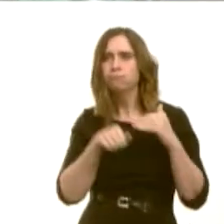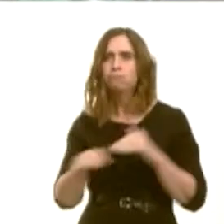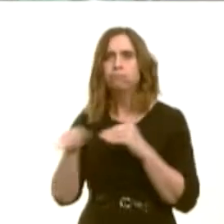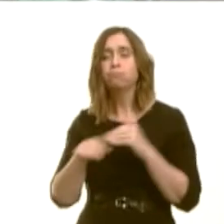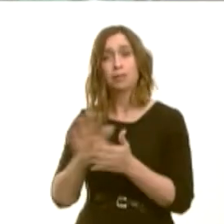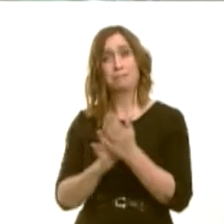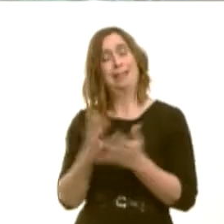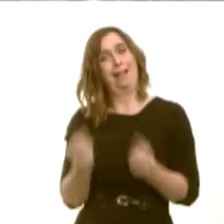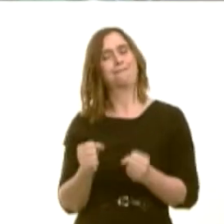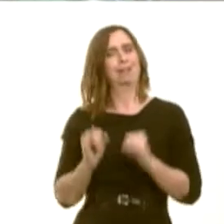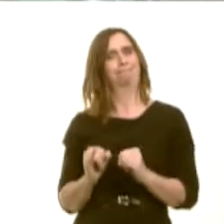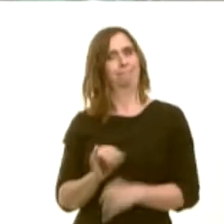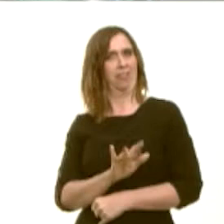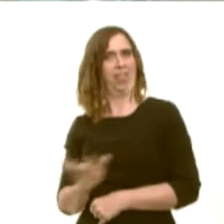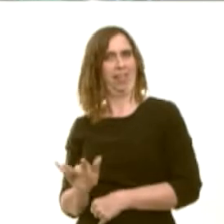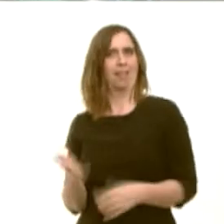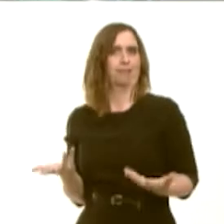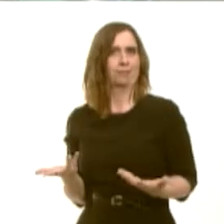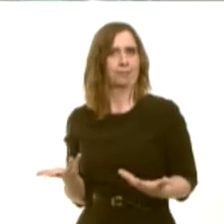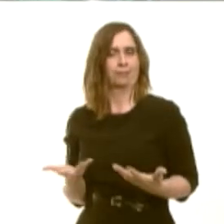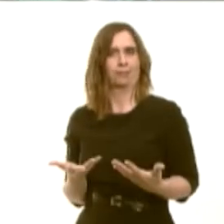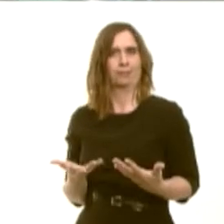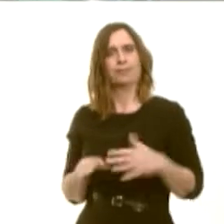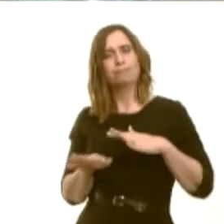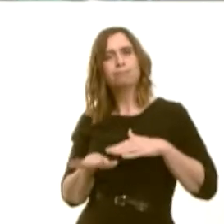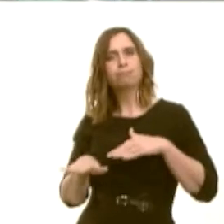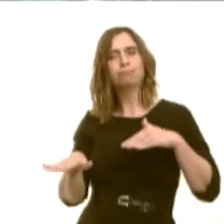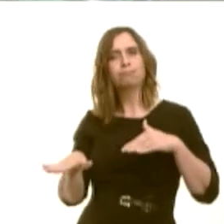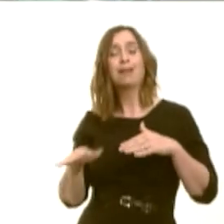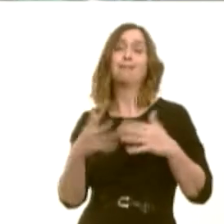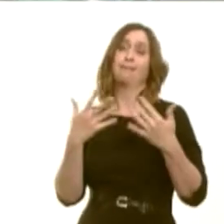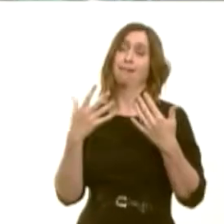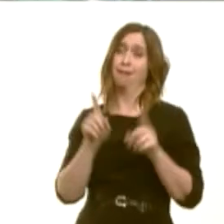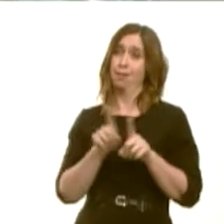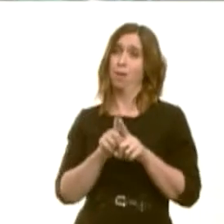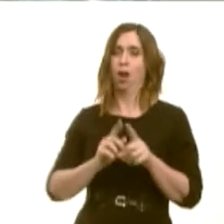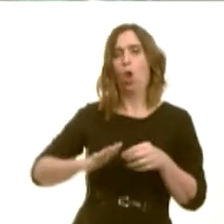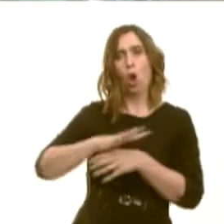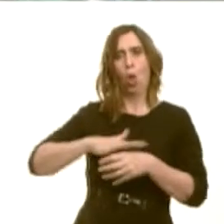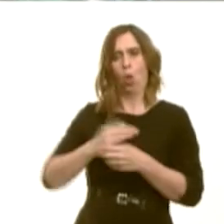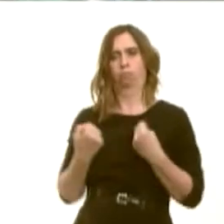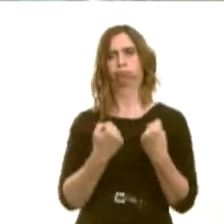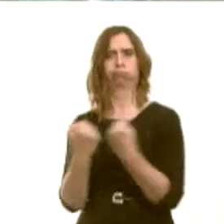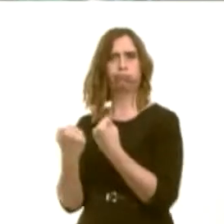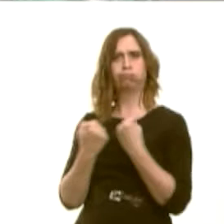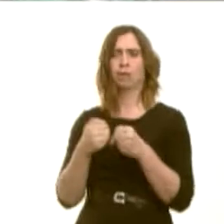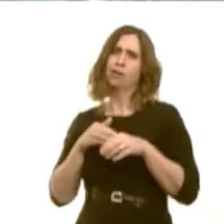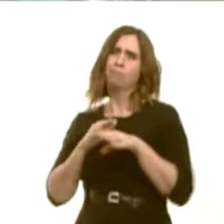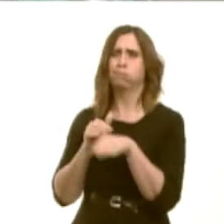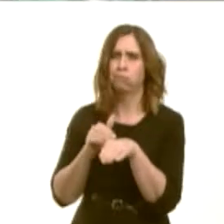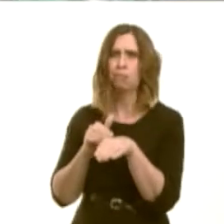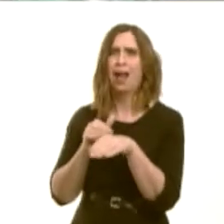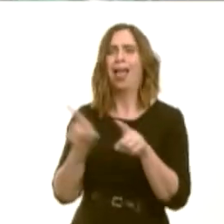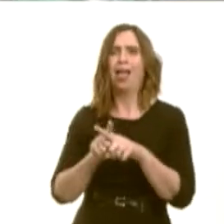problem-free blue route available in terms of traffic, as well as, of course, the problems of mixing local and long-distance traffic along that route